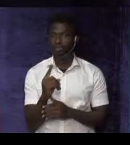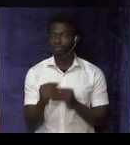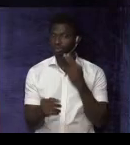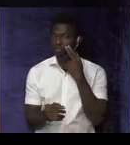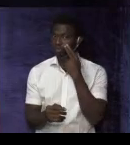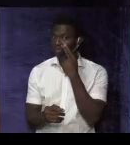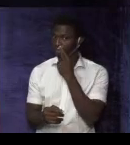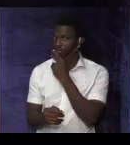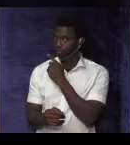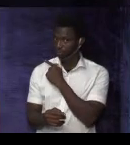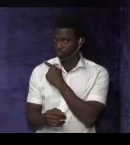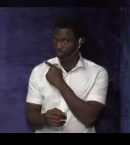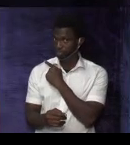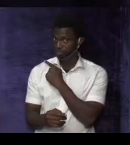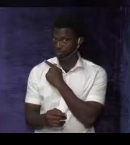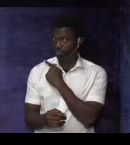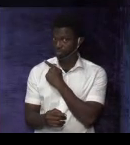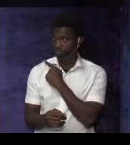one.